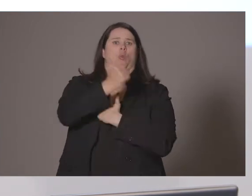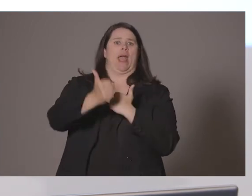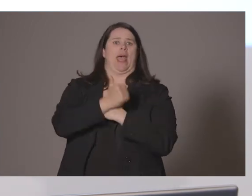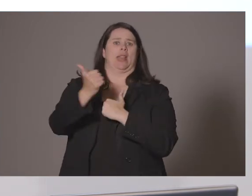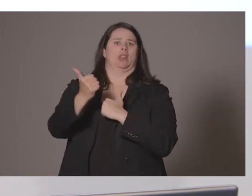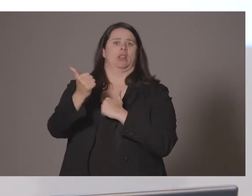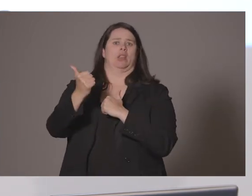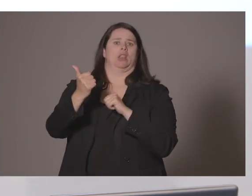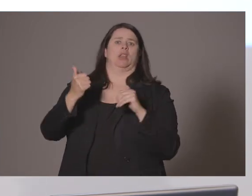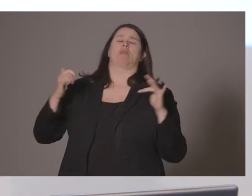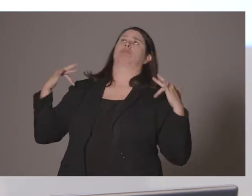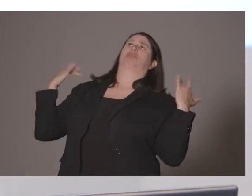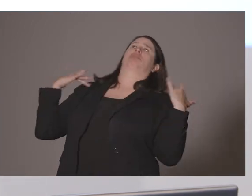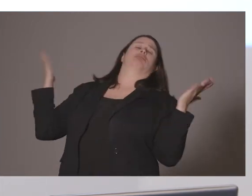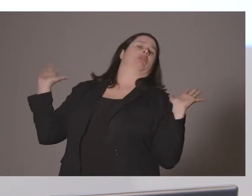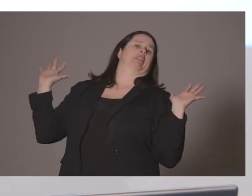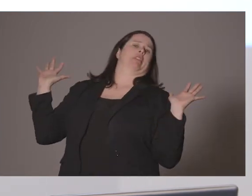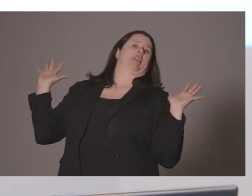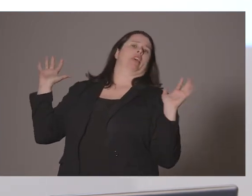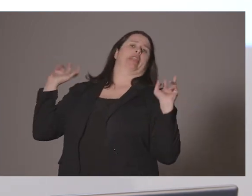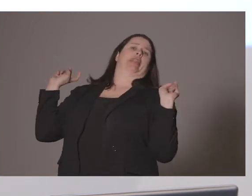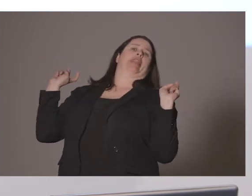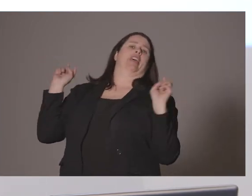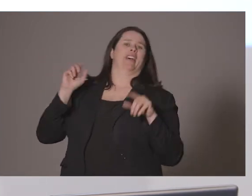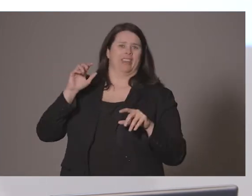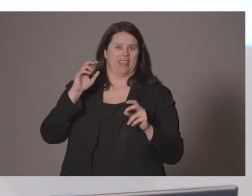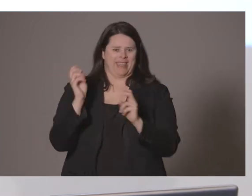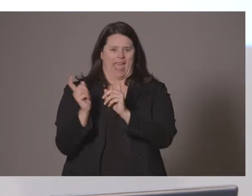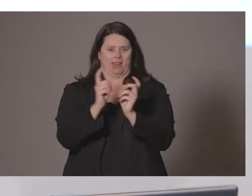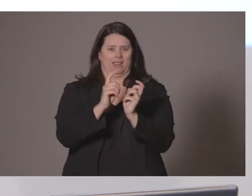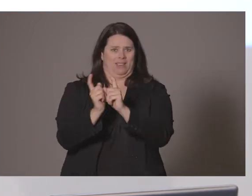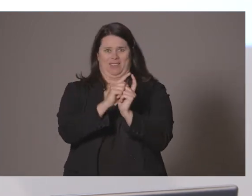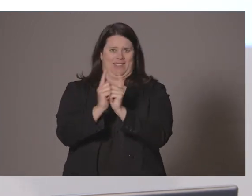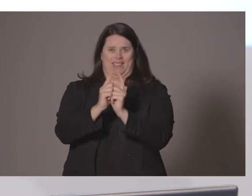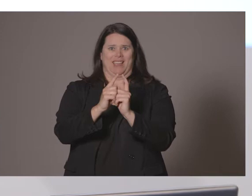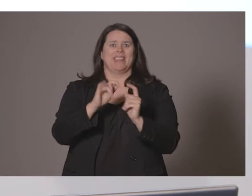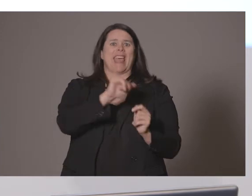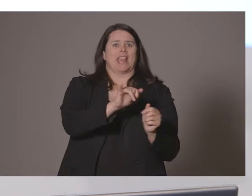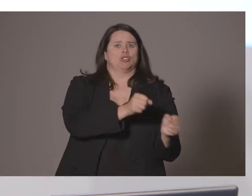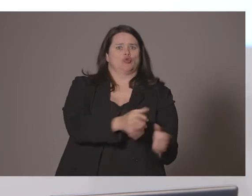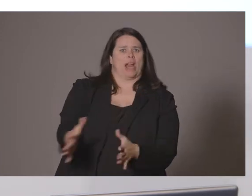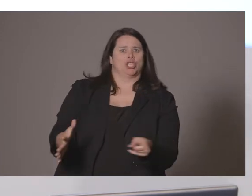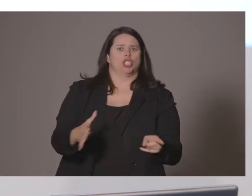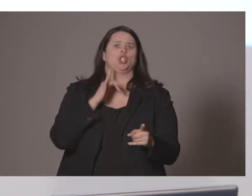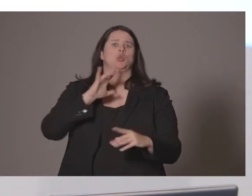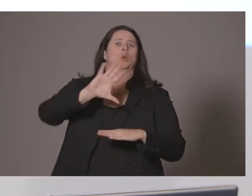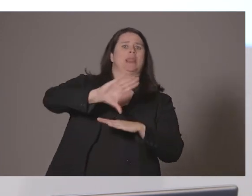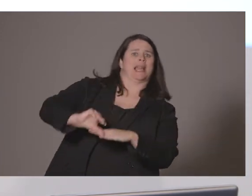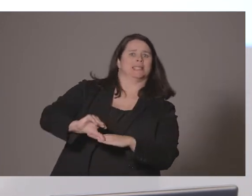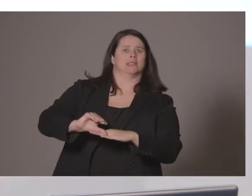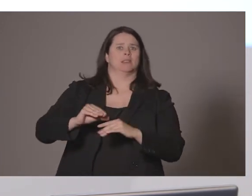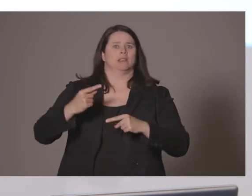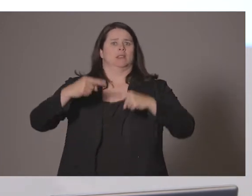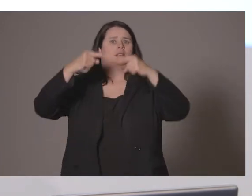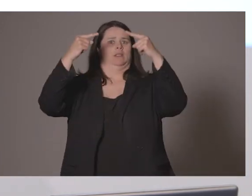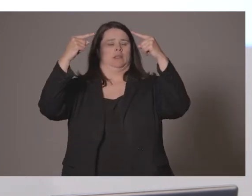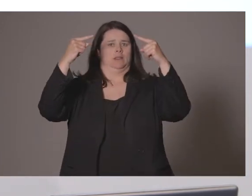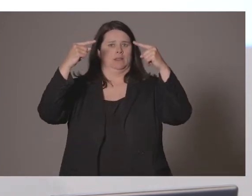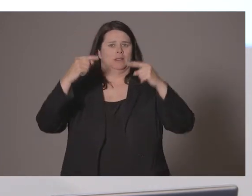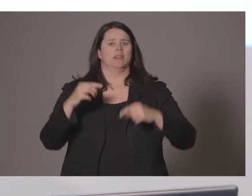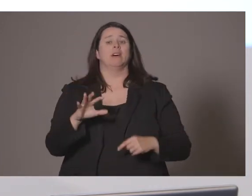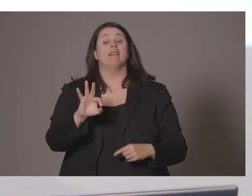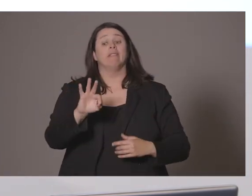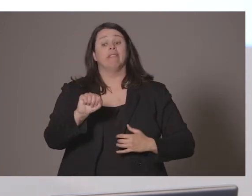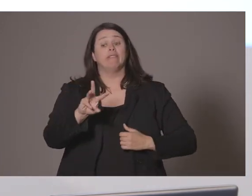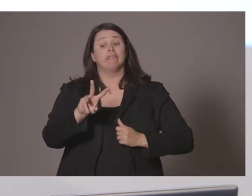it's fine, right? It's a strategy for trying to diffuse the situation. Fawning is a little bit